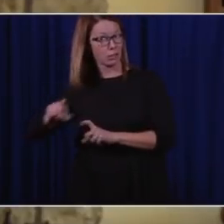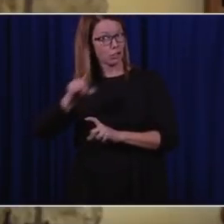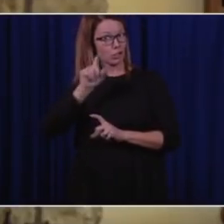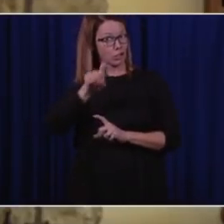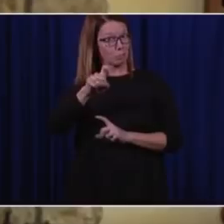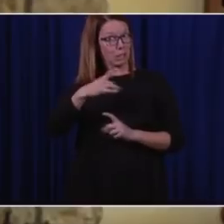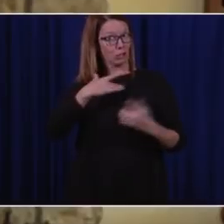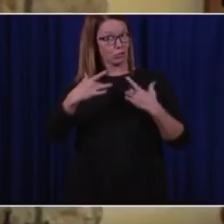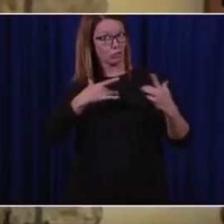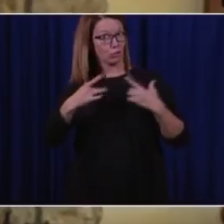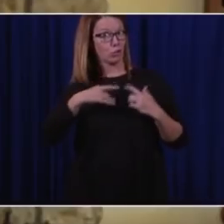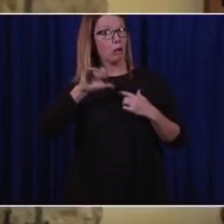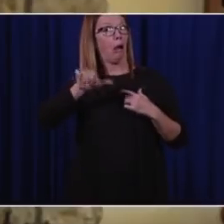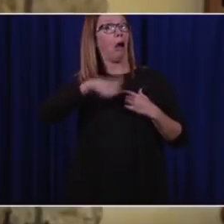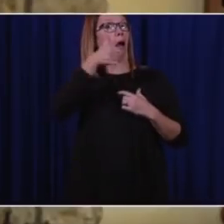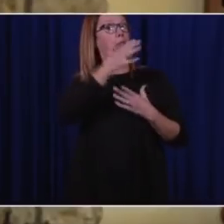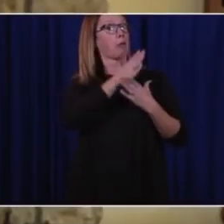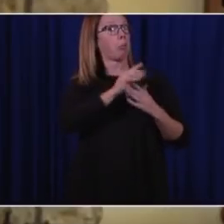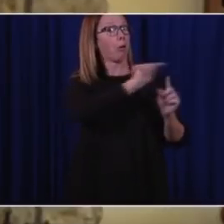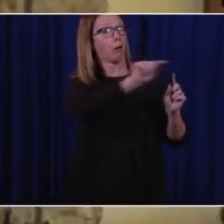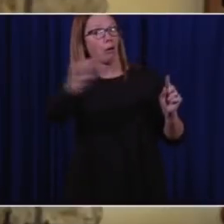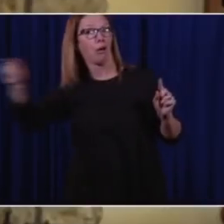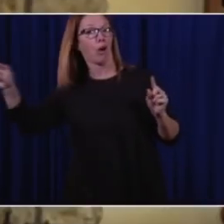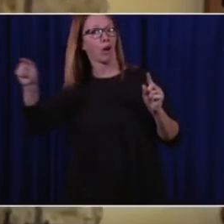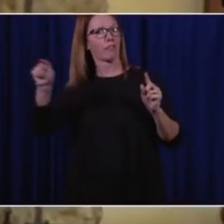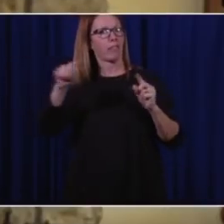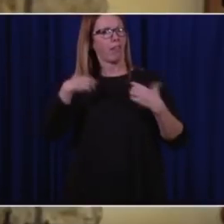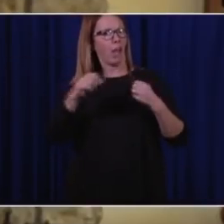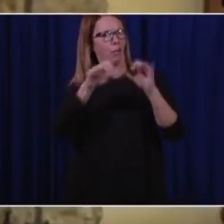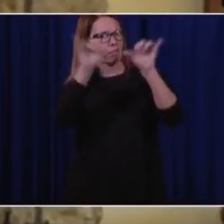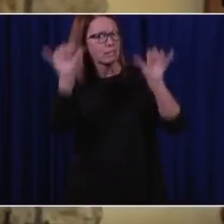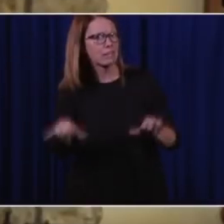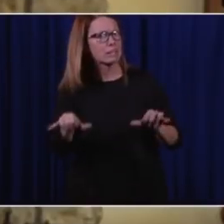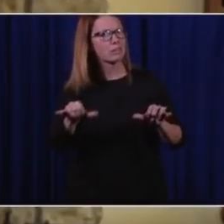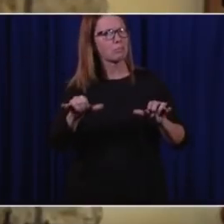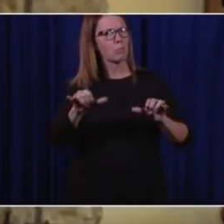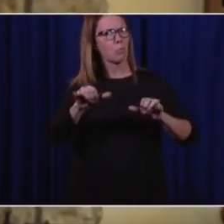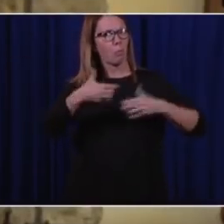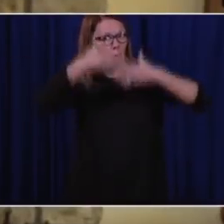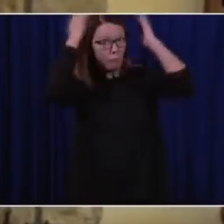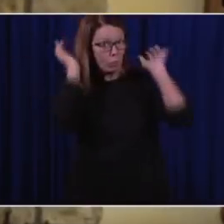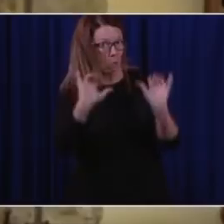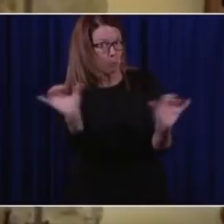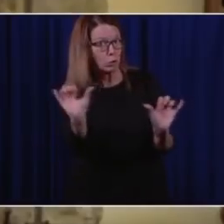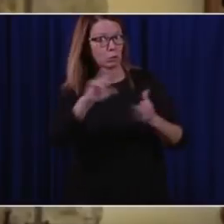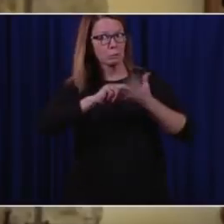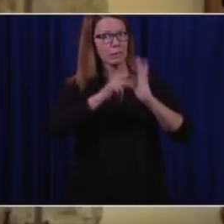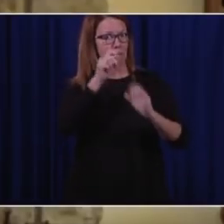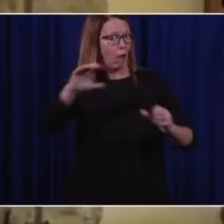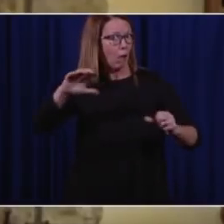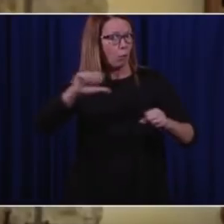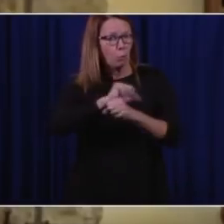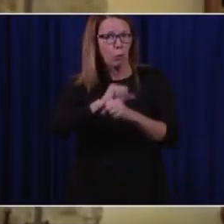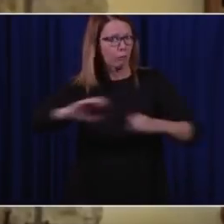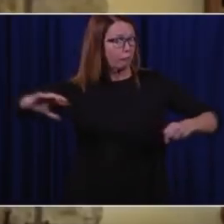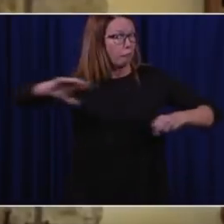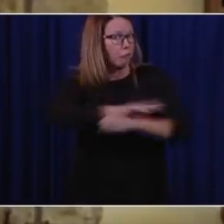system or the health system could be overwhelmed and possibly not firing on all cylinders as well?